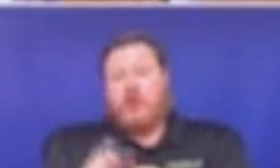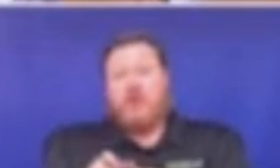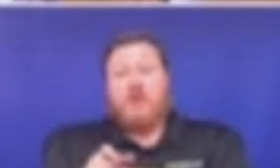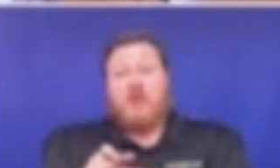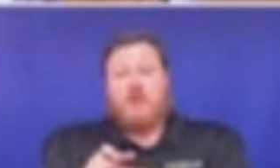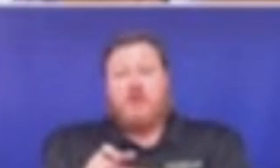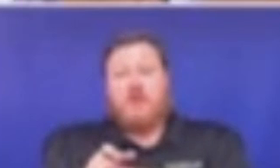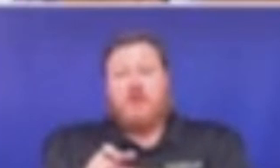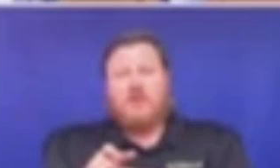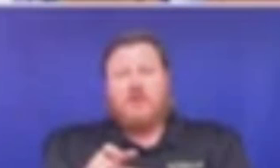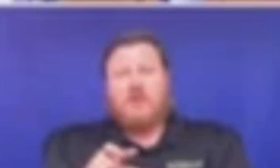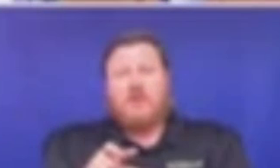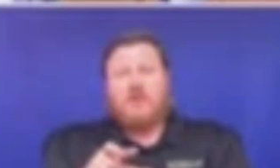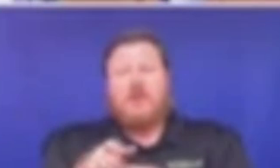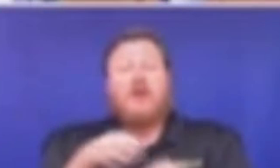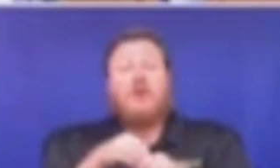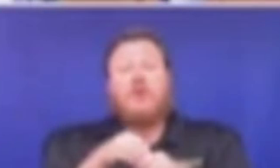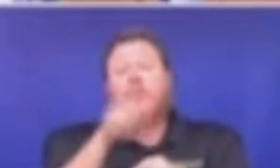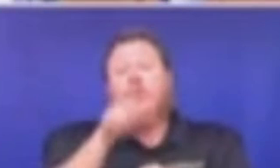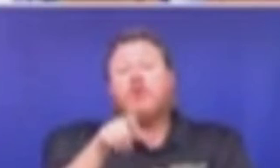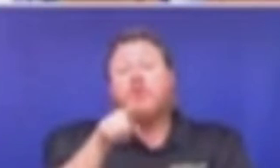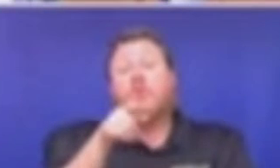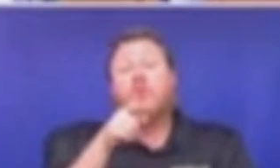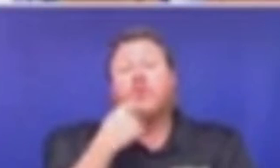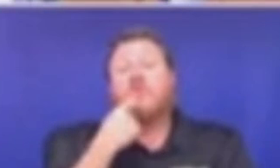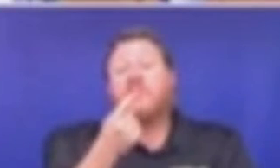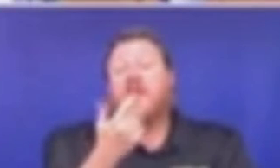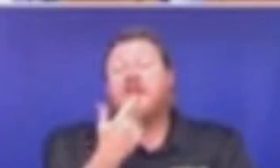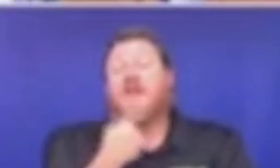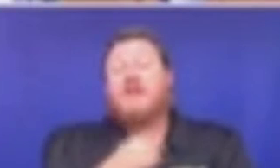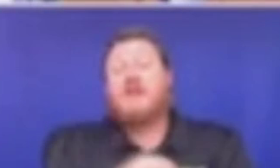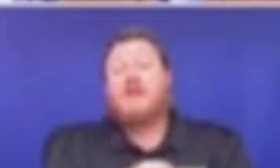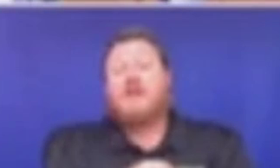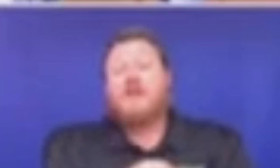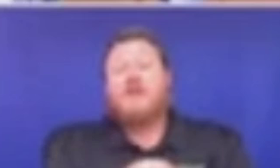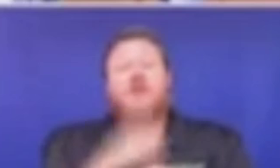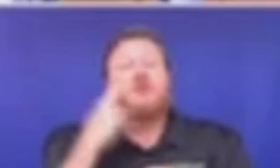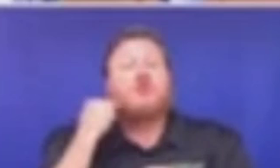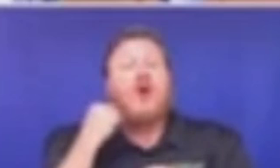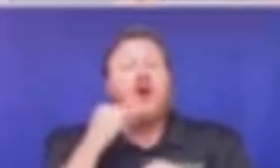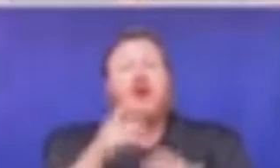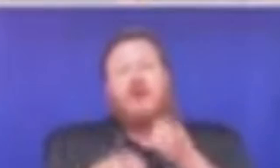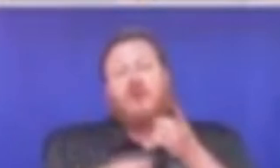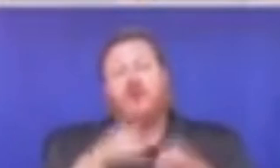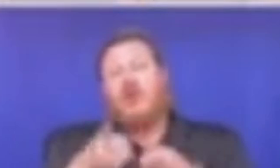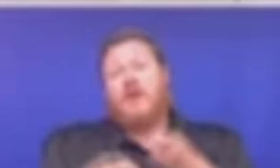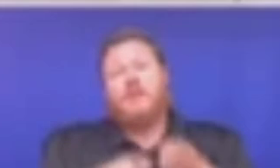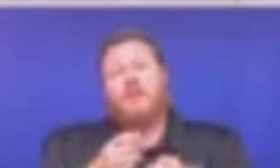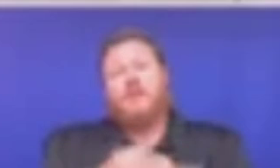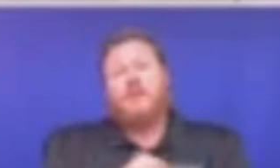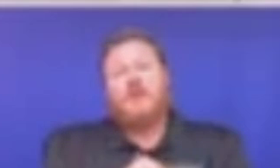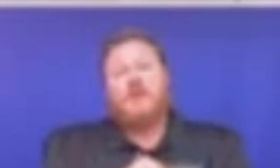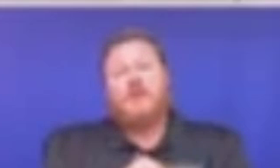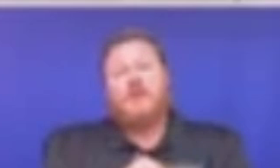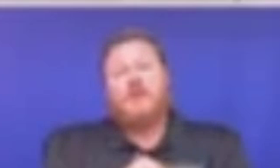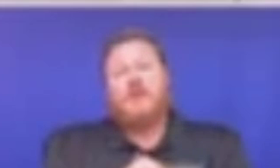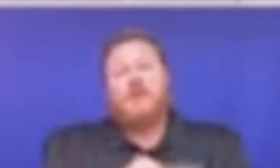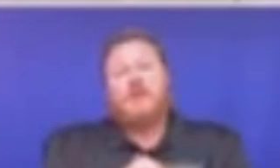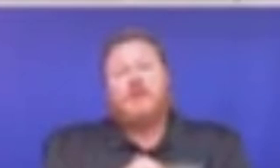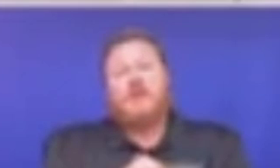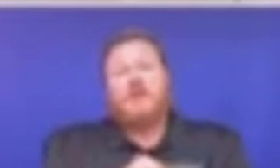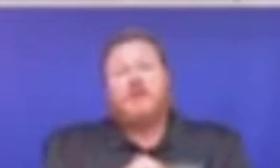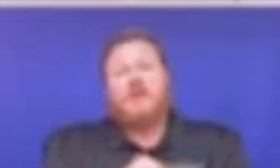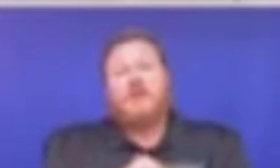the person that you referred to, seeks to describe it is just really a matter of